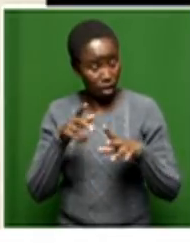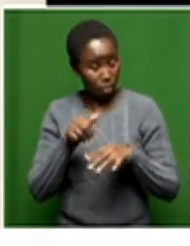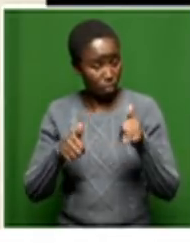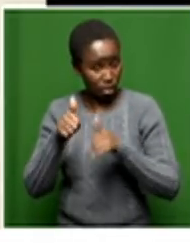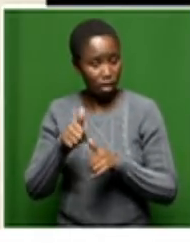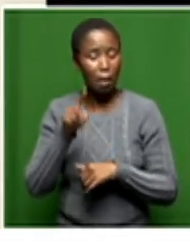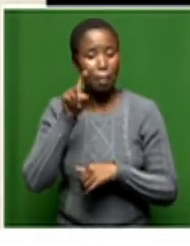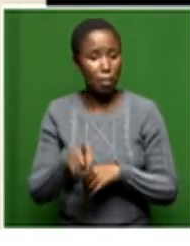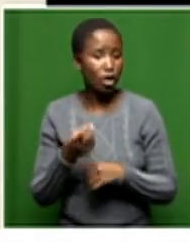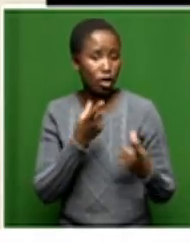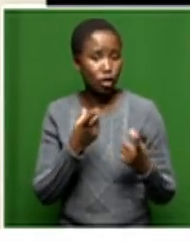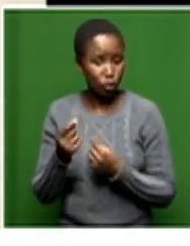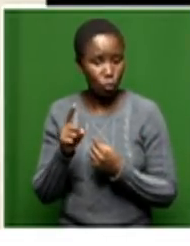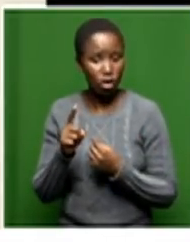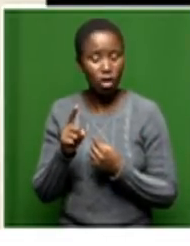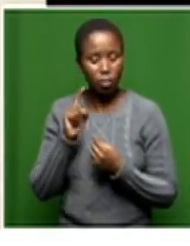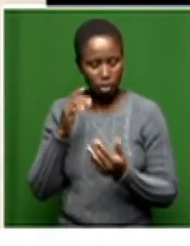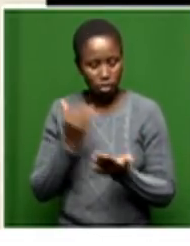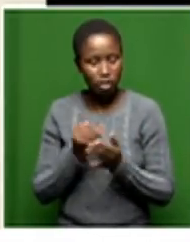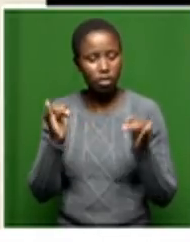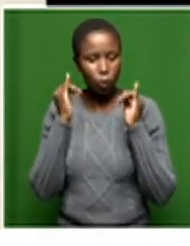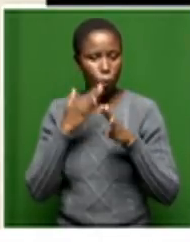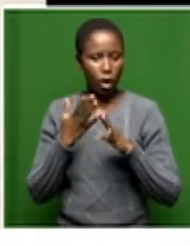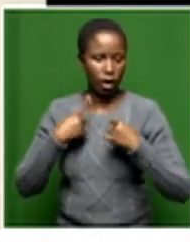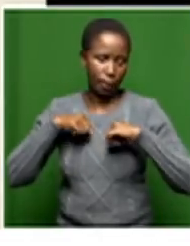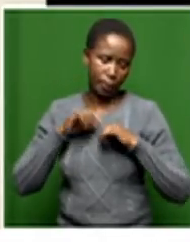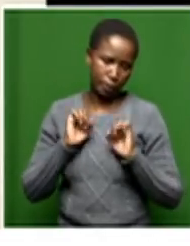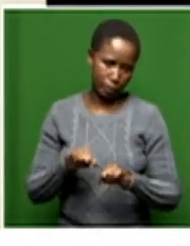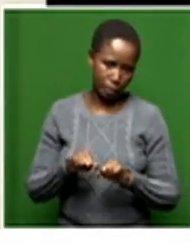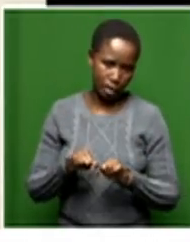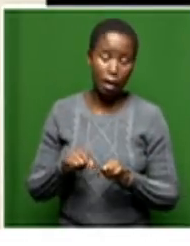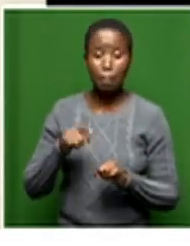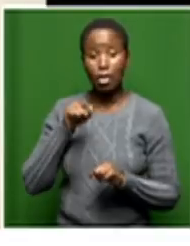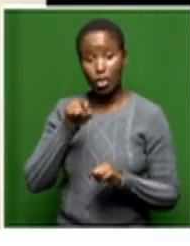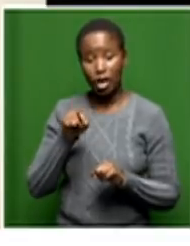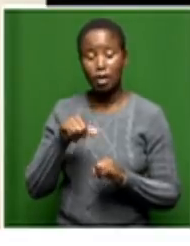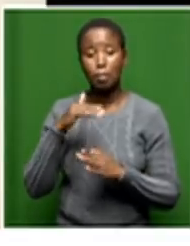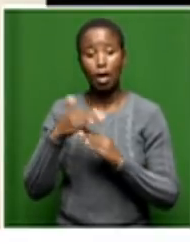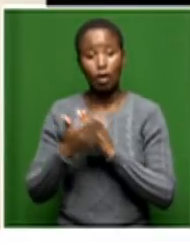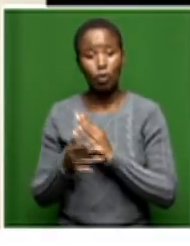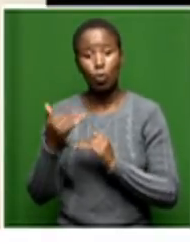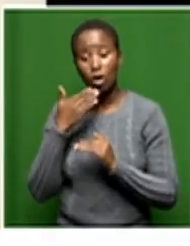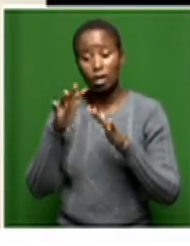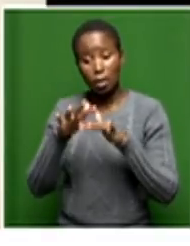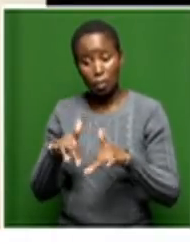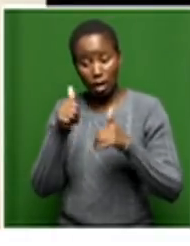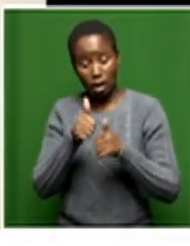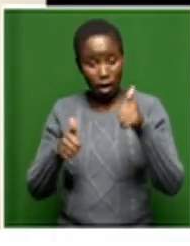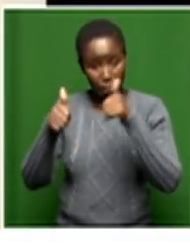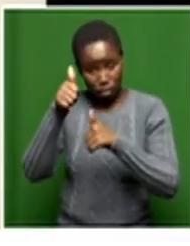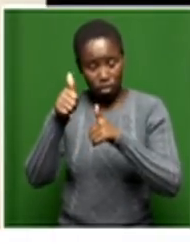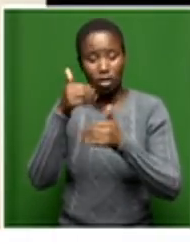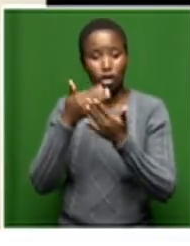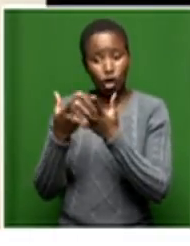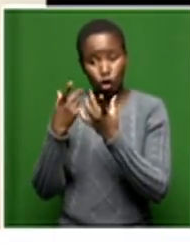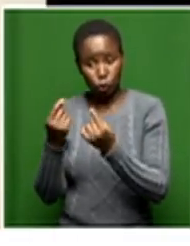parliament, should take ourselves seriously. And that on our behalf, it's important for the executive authority of parliament to assert the authority of parliament